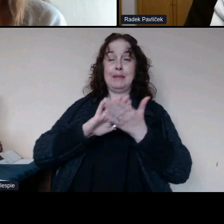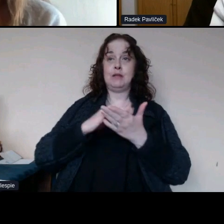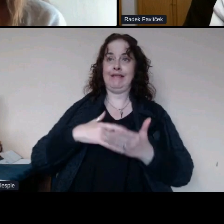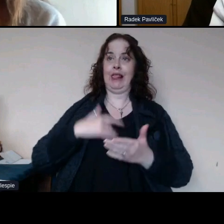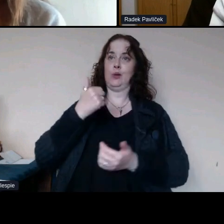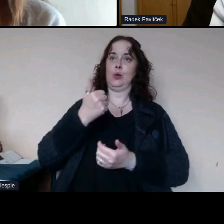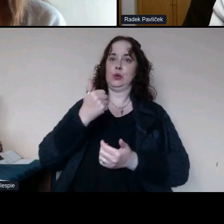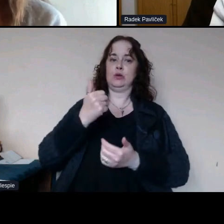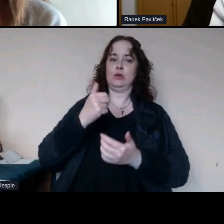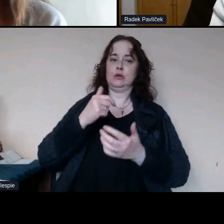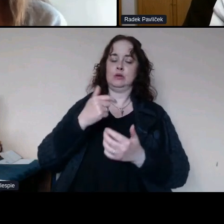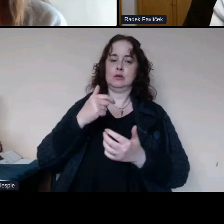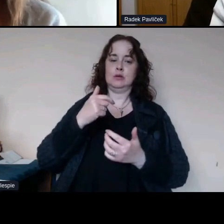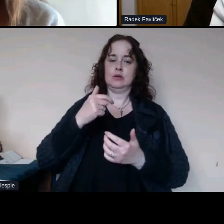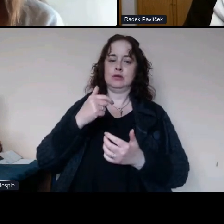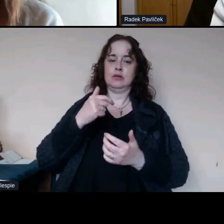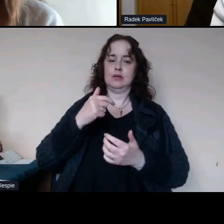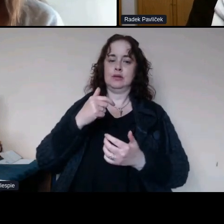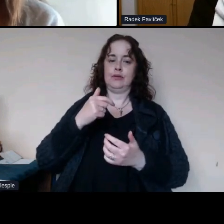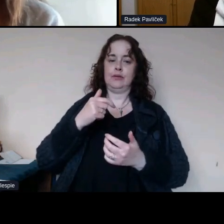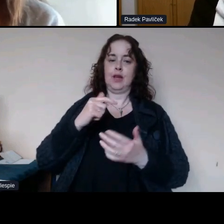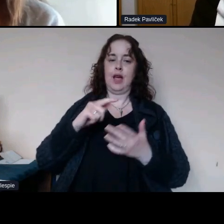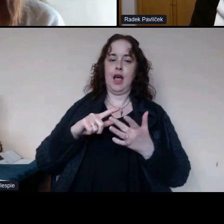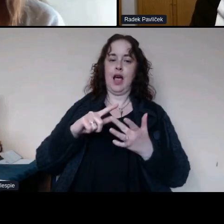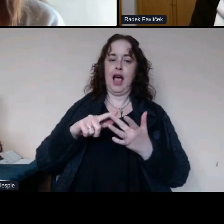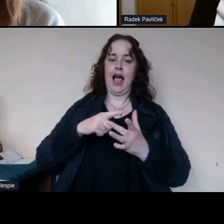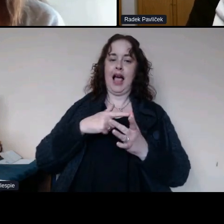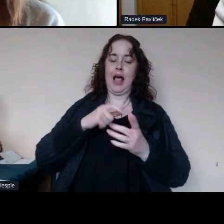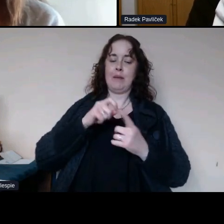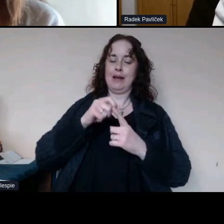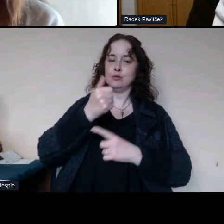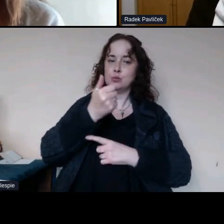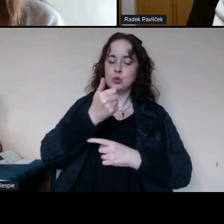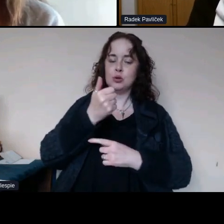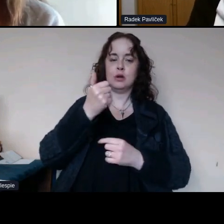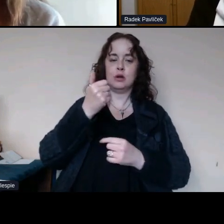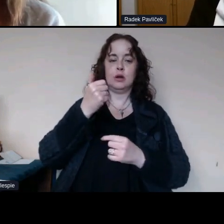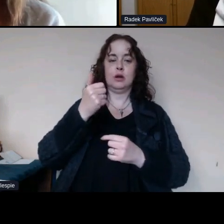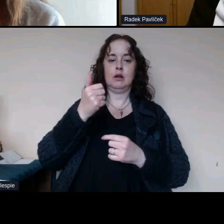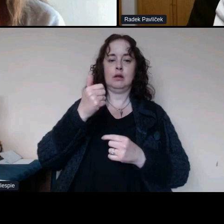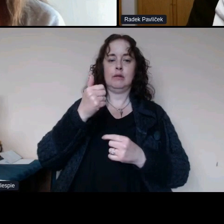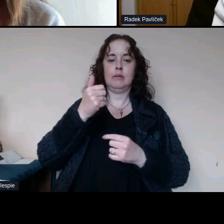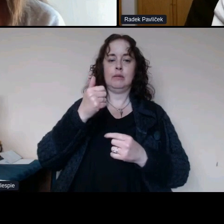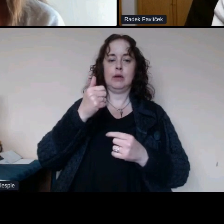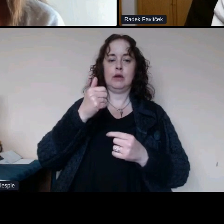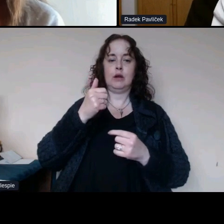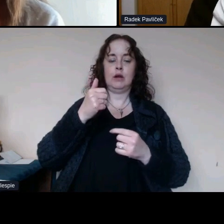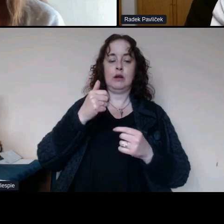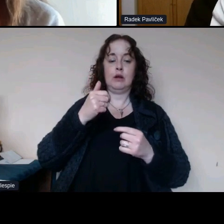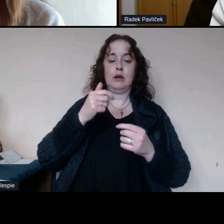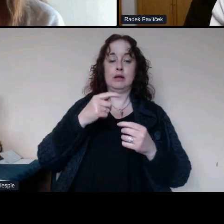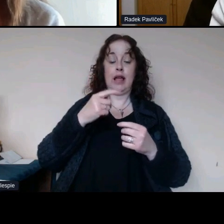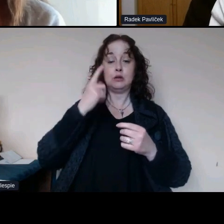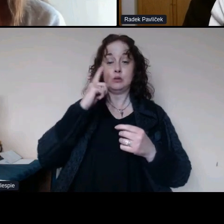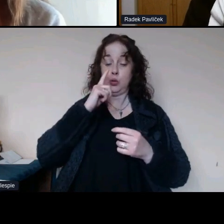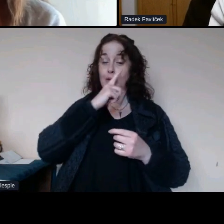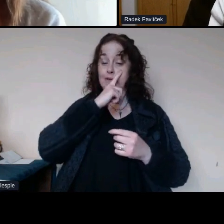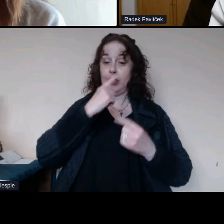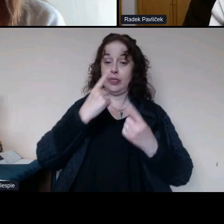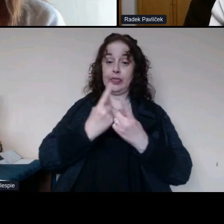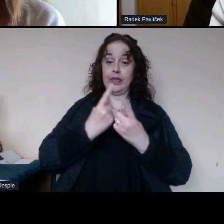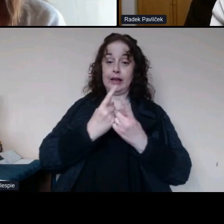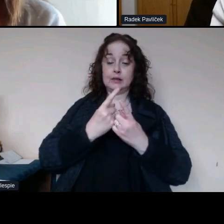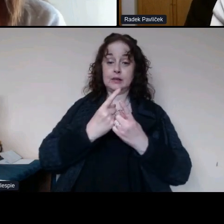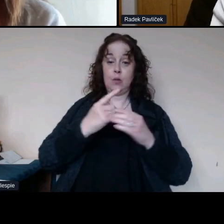is needed. Yeah, and how to say, like a very visible proof that things